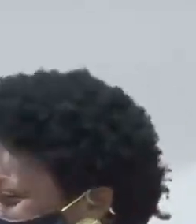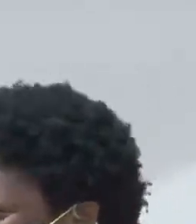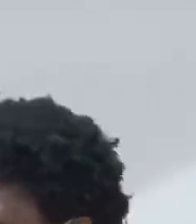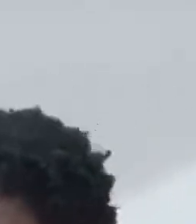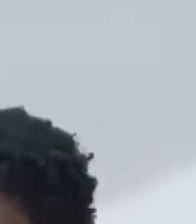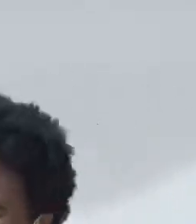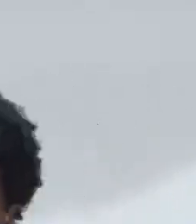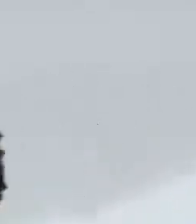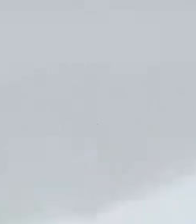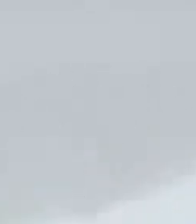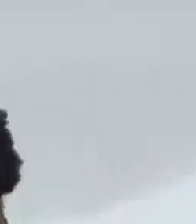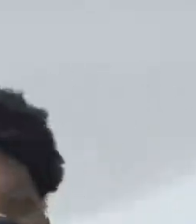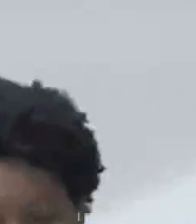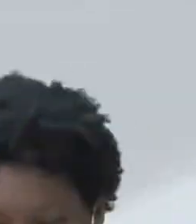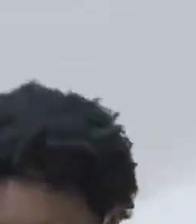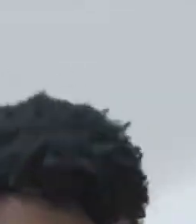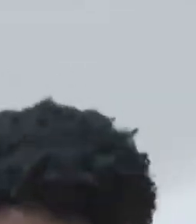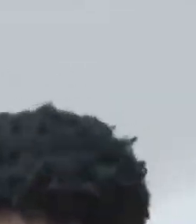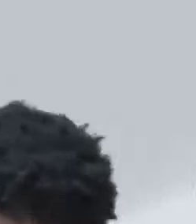Thank you.